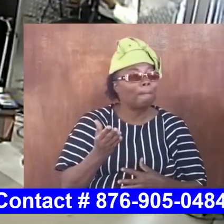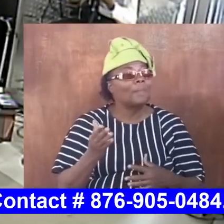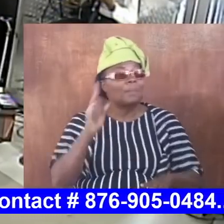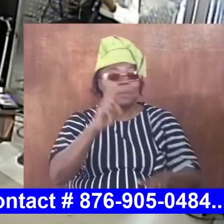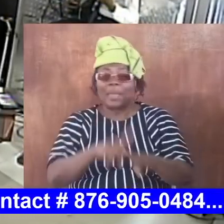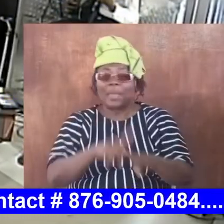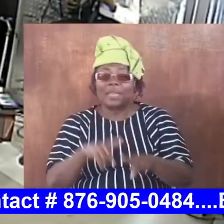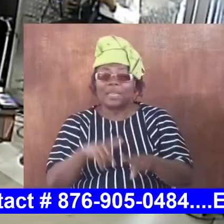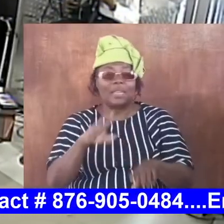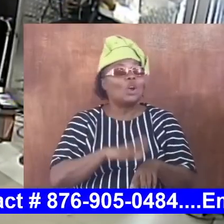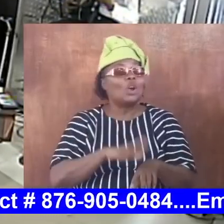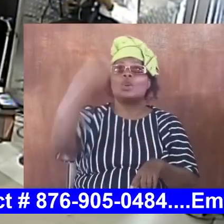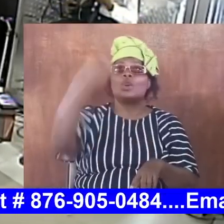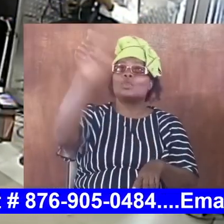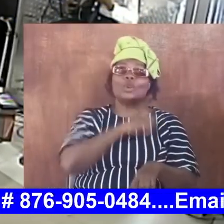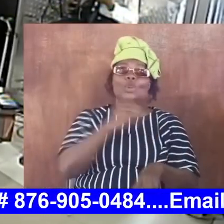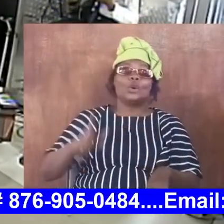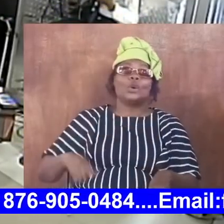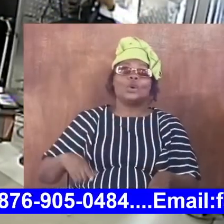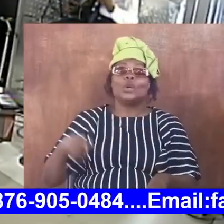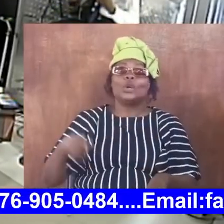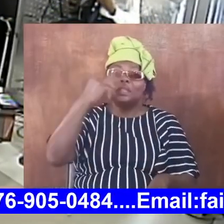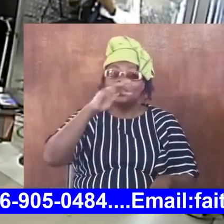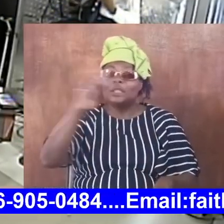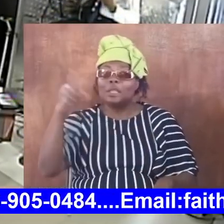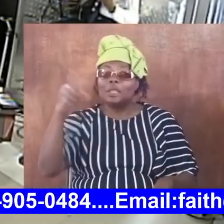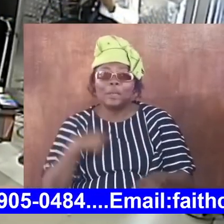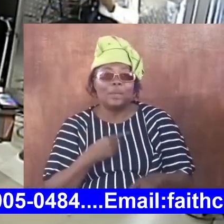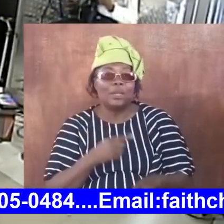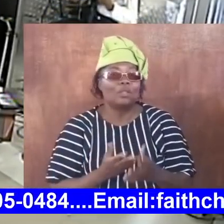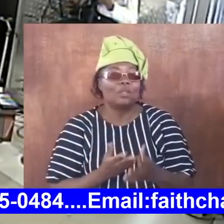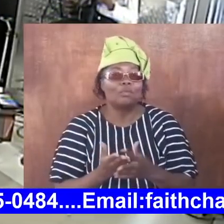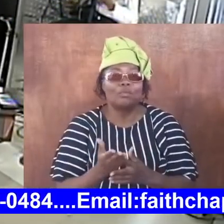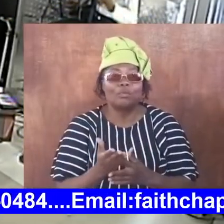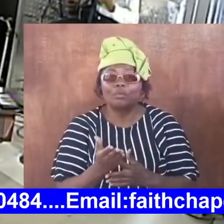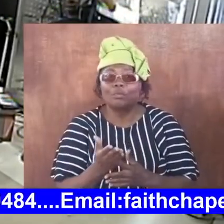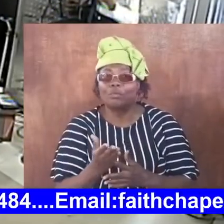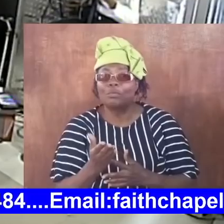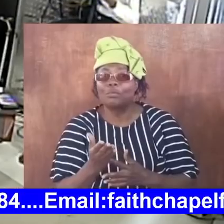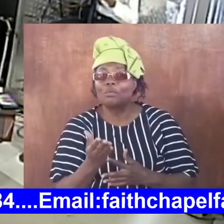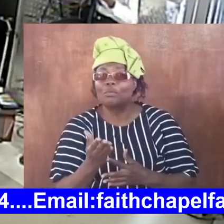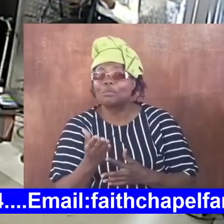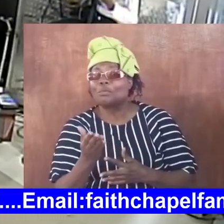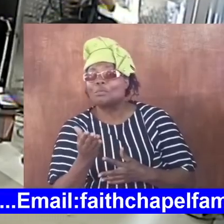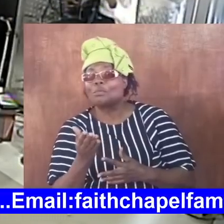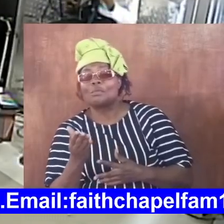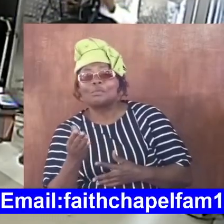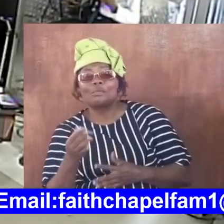through. I'm depending on you, Lord, to see me